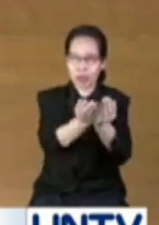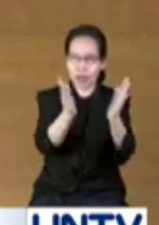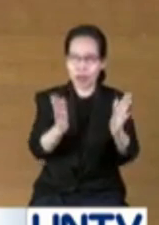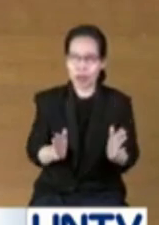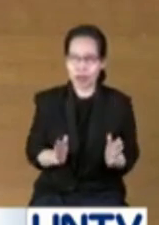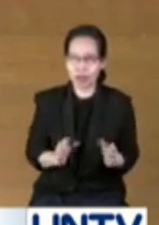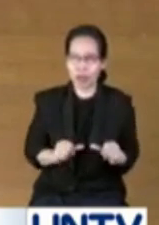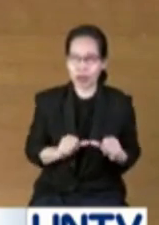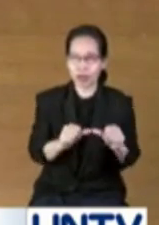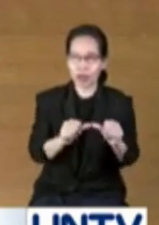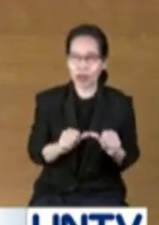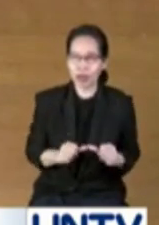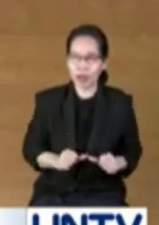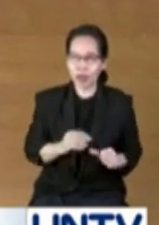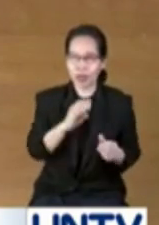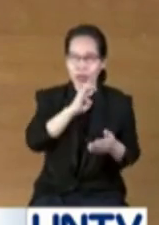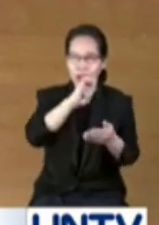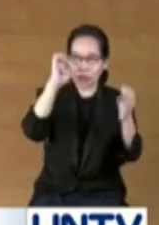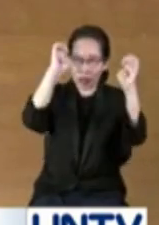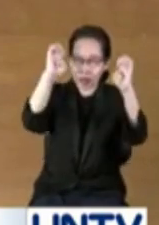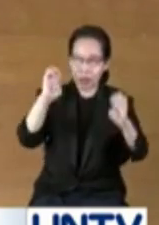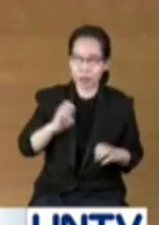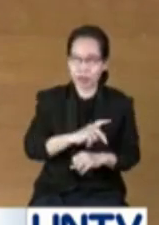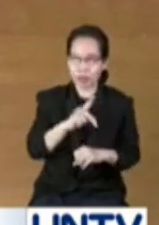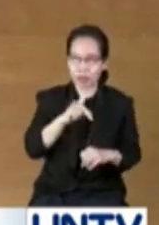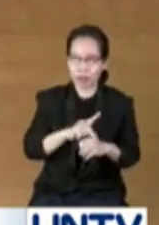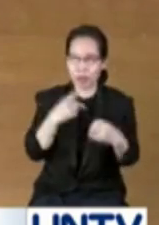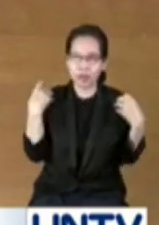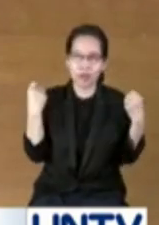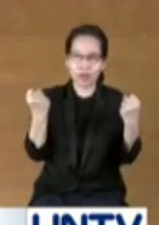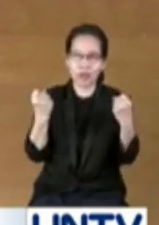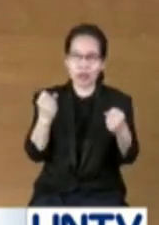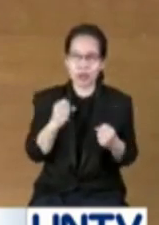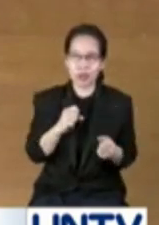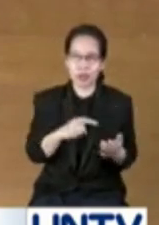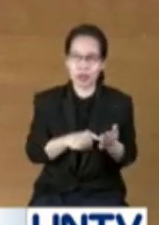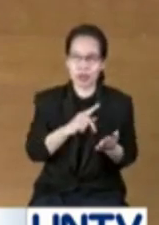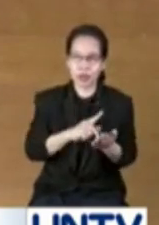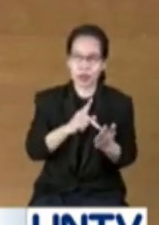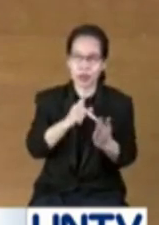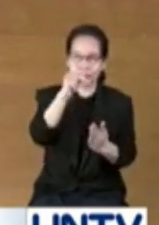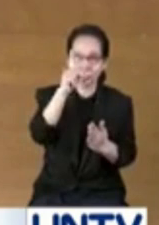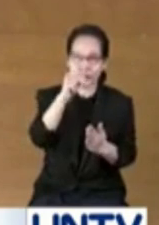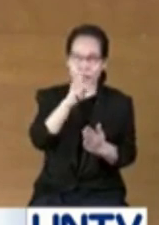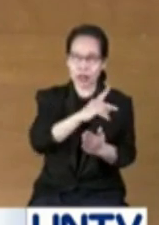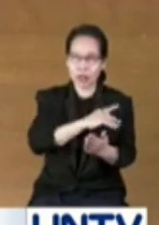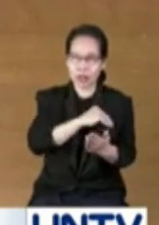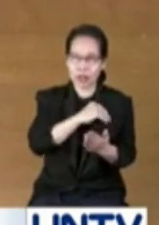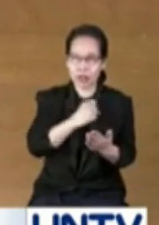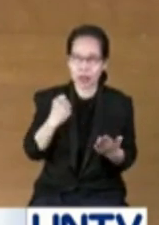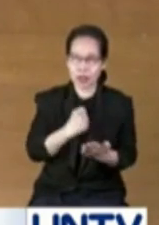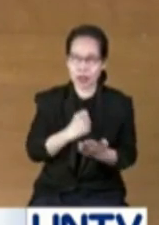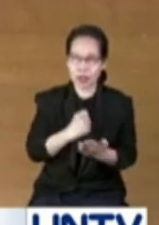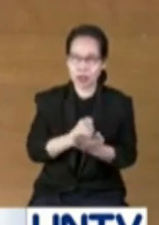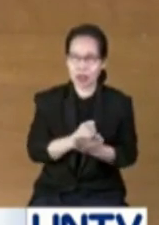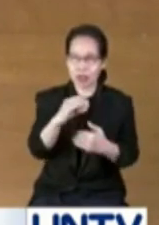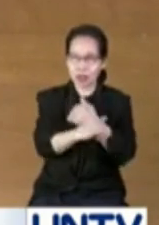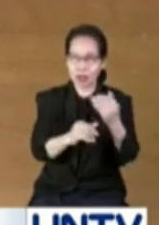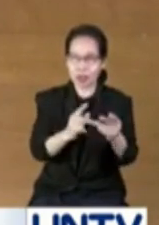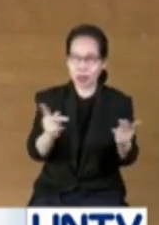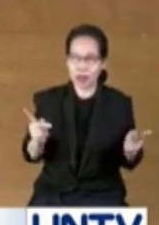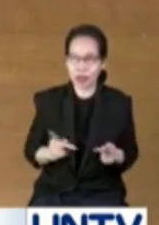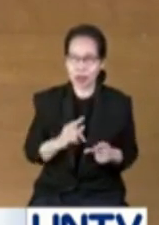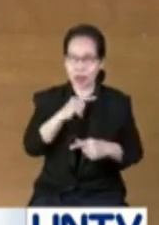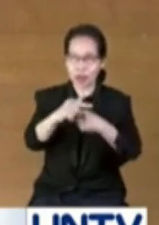maritime education in the Philippines has been strengthened. This will progress and solidify our country's position as a global maritime